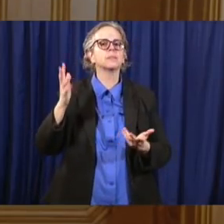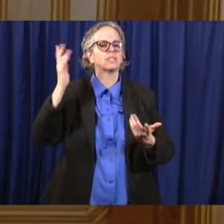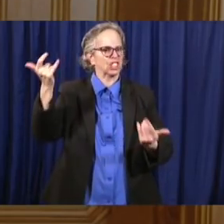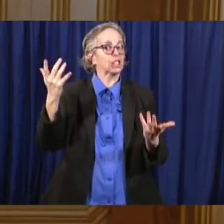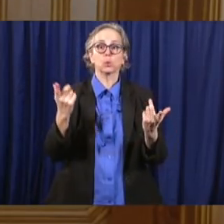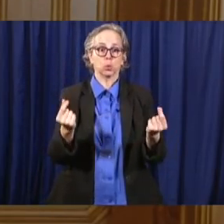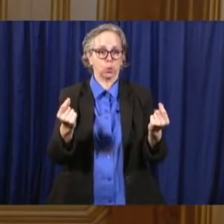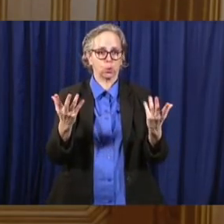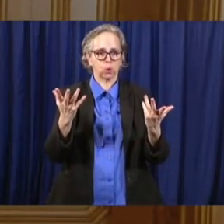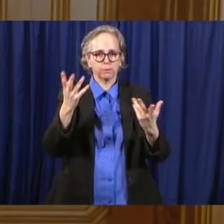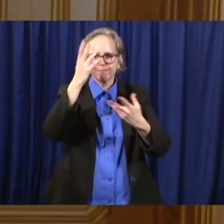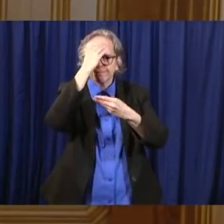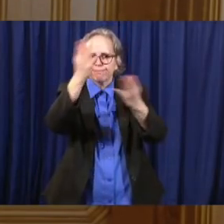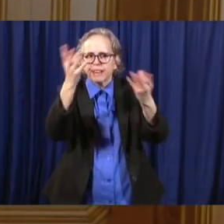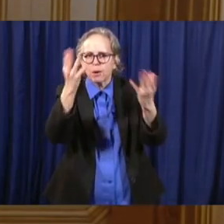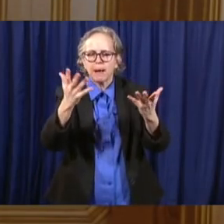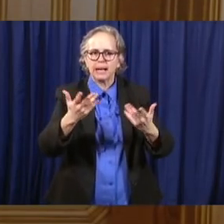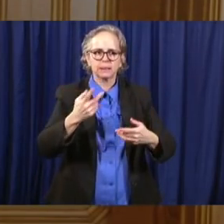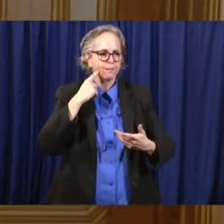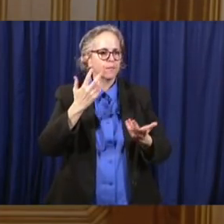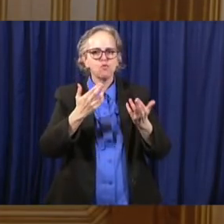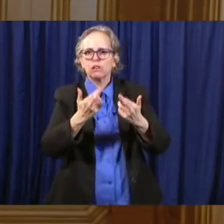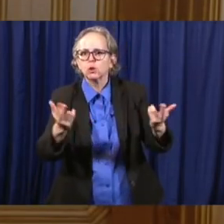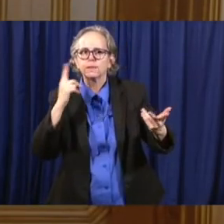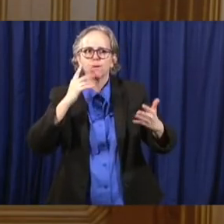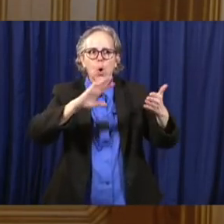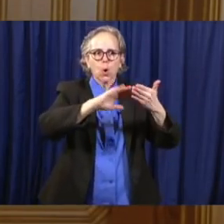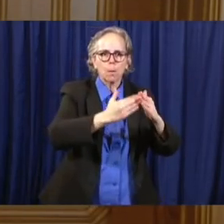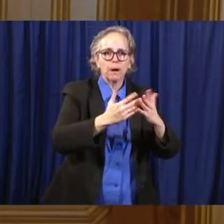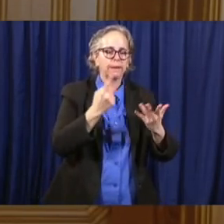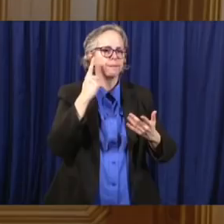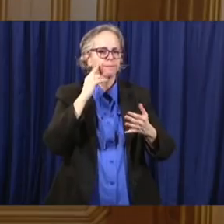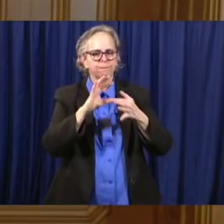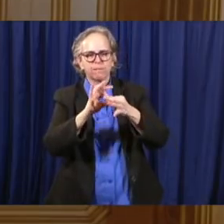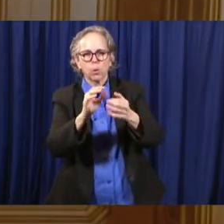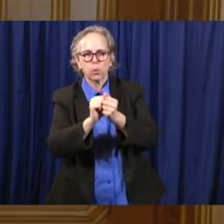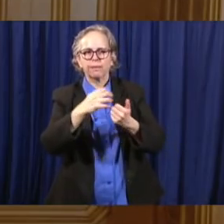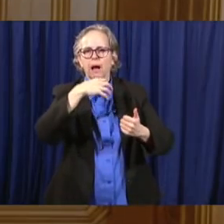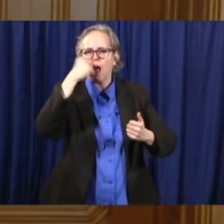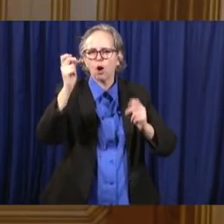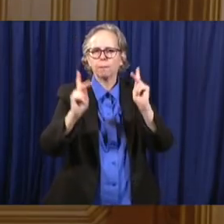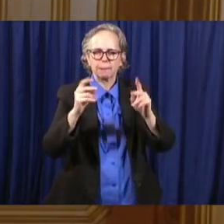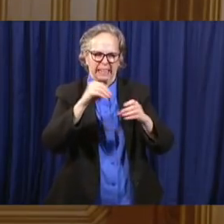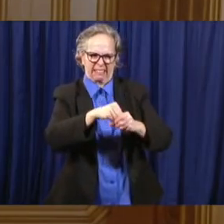community. We believe that this will help as well.